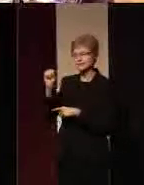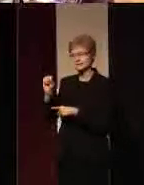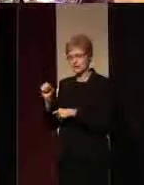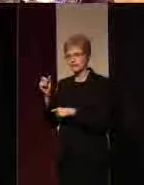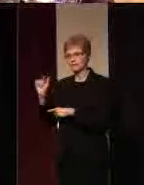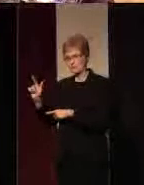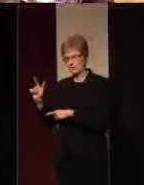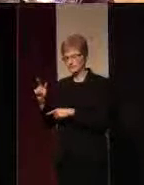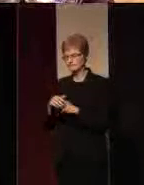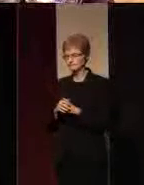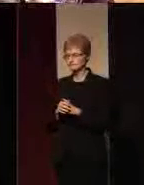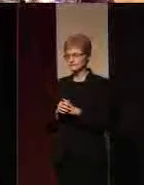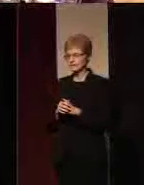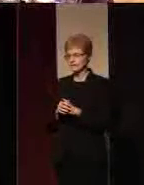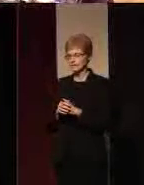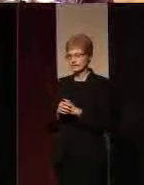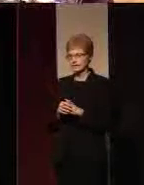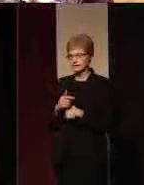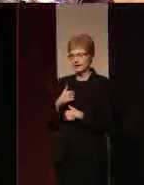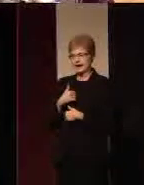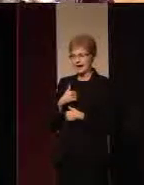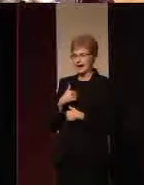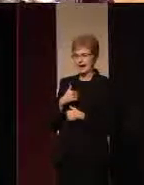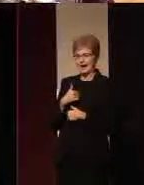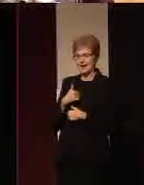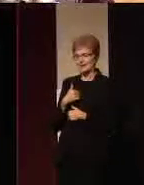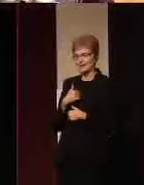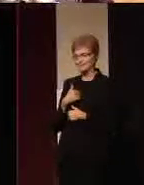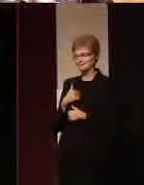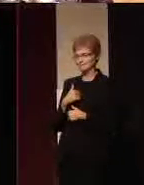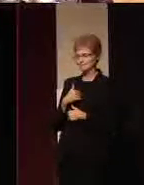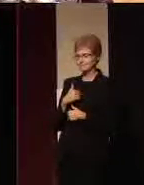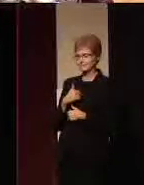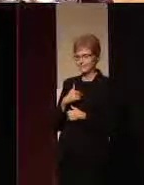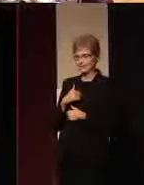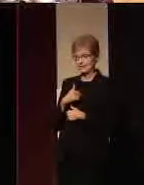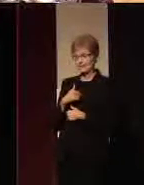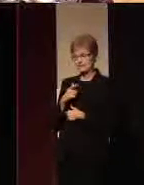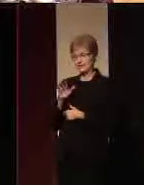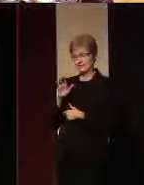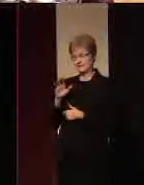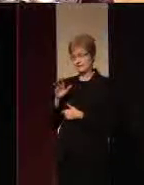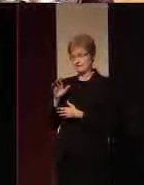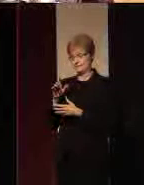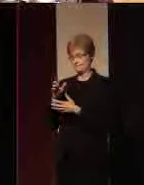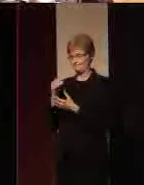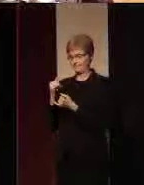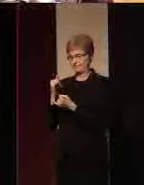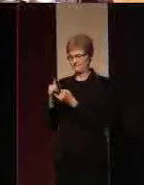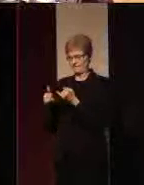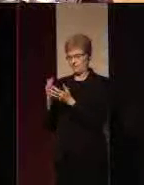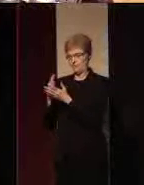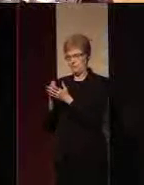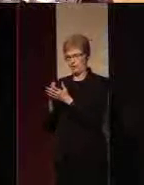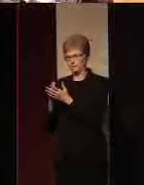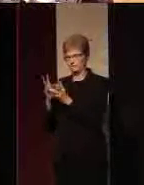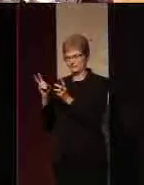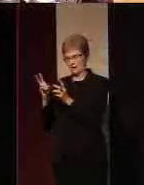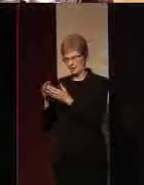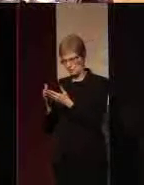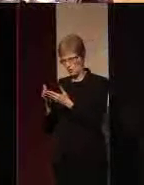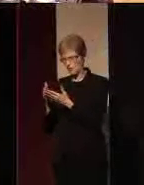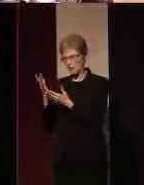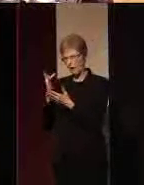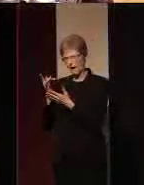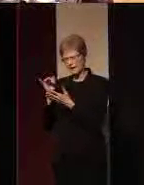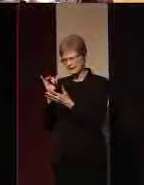I also am very much attached to the second part of the title of the book, Why We Repeat It, because in my concern,